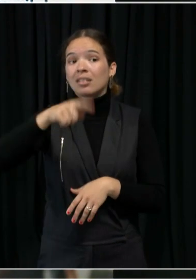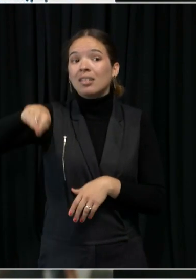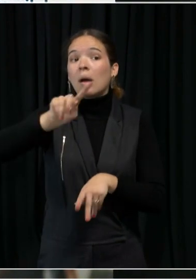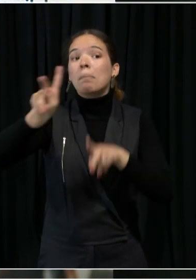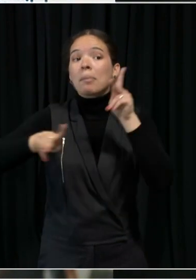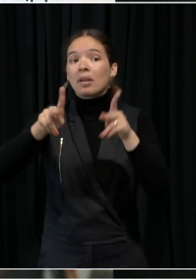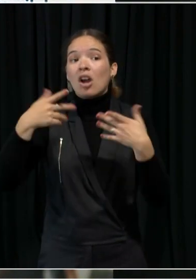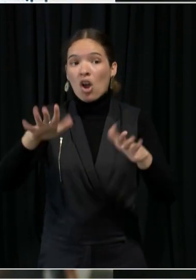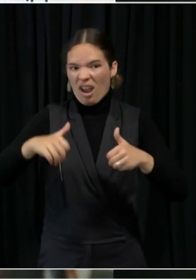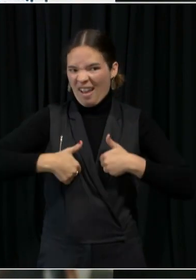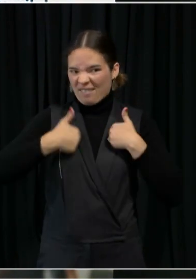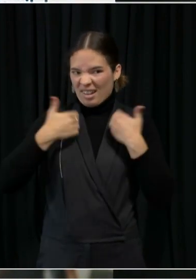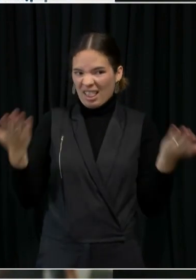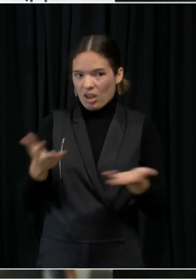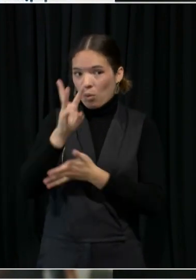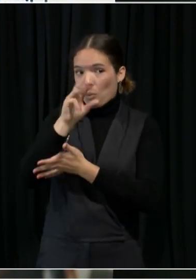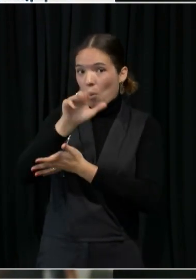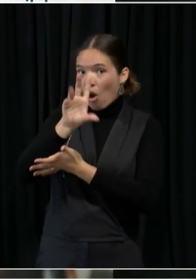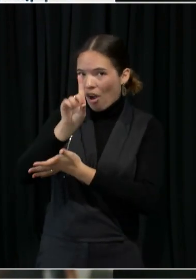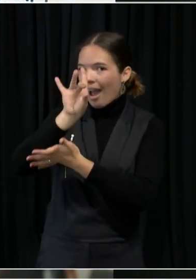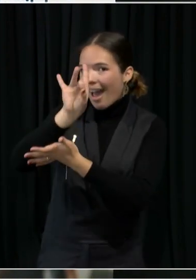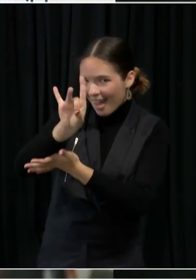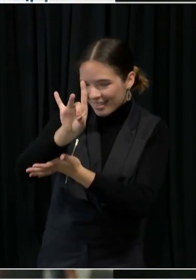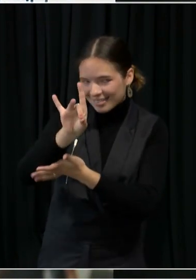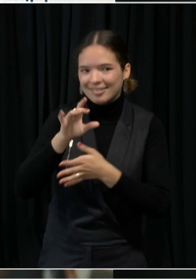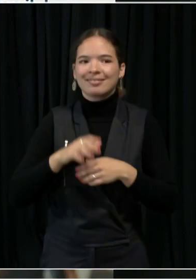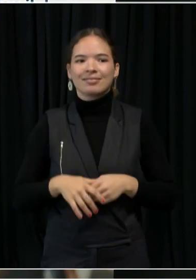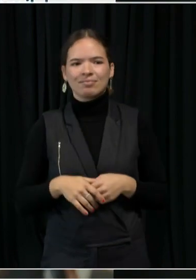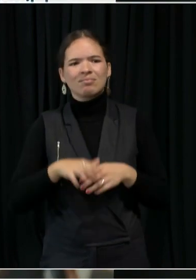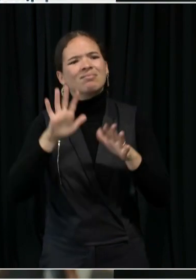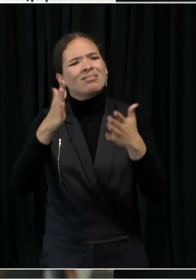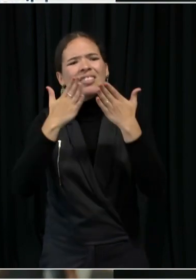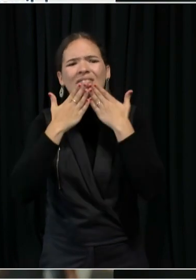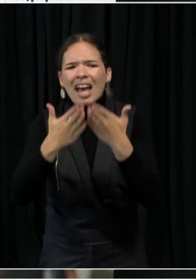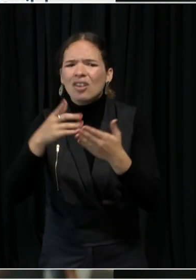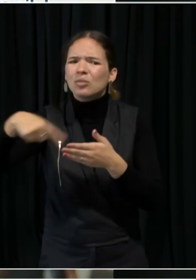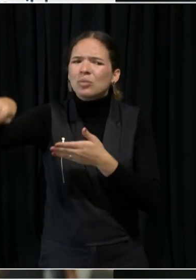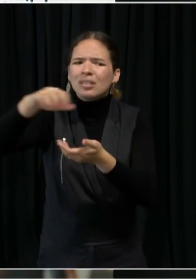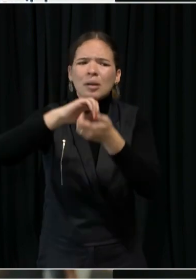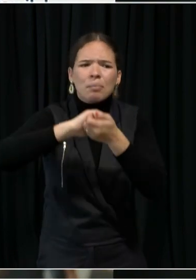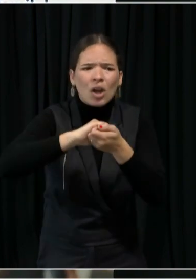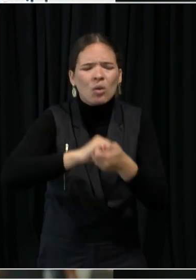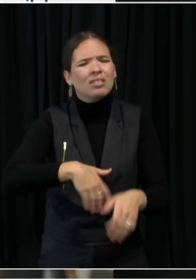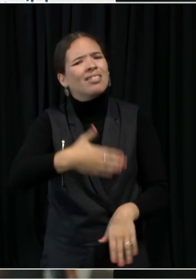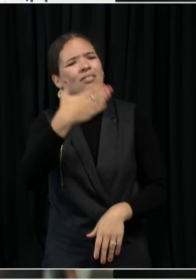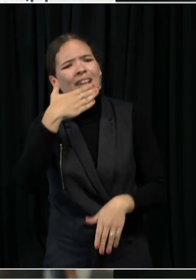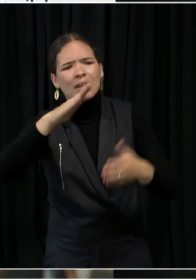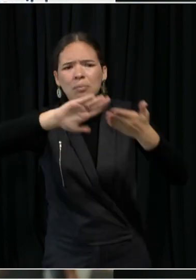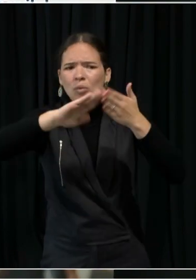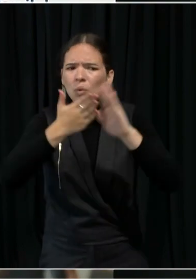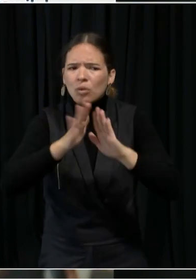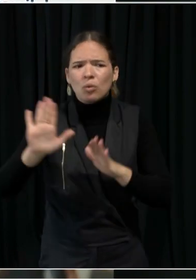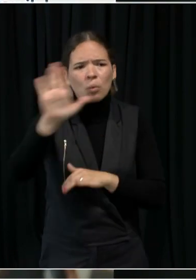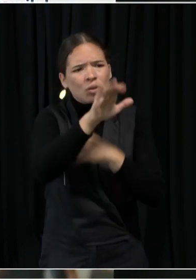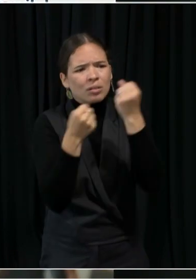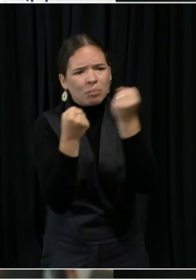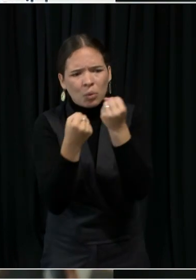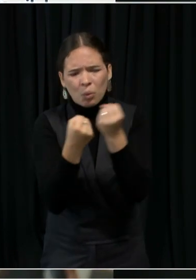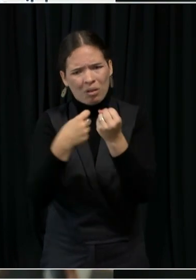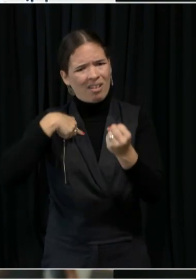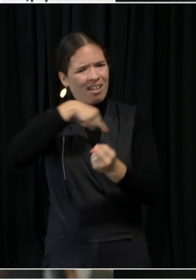So again, I want to thank all of our partners. I want to thank our community for sticking with us throughout